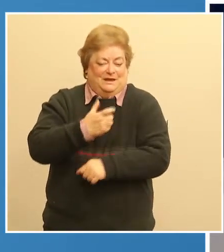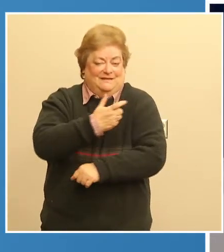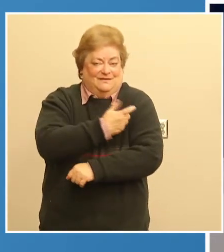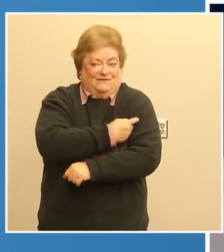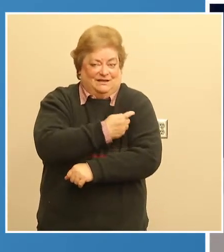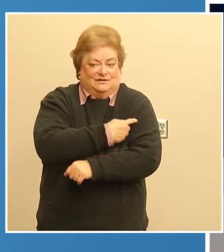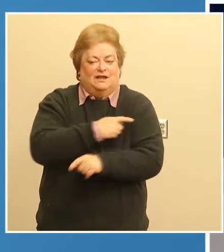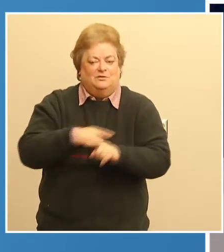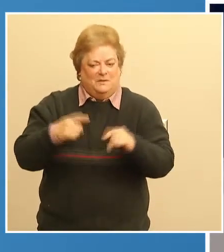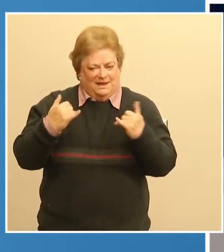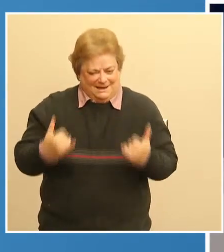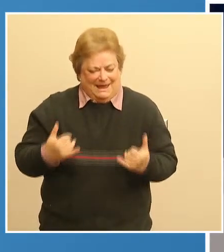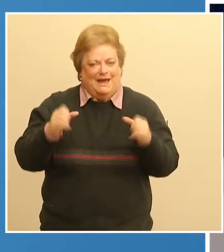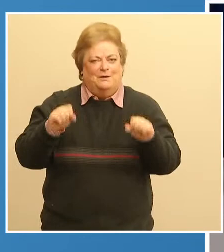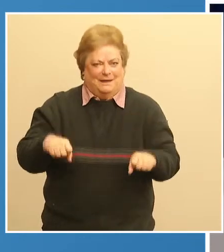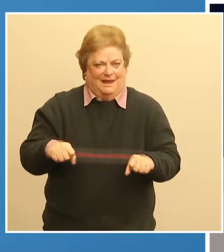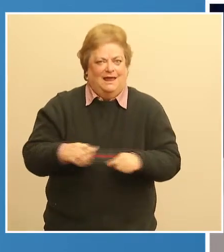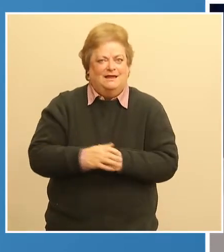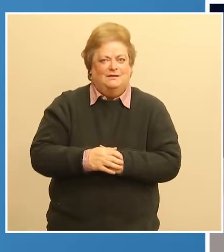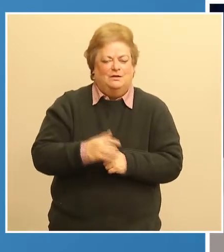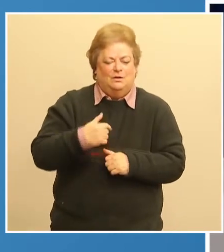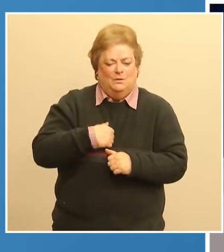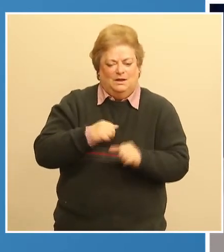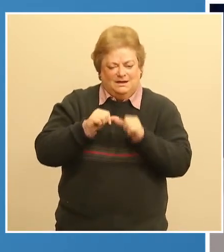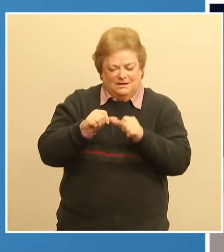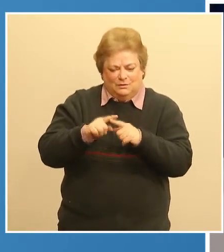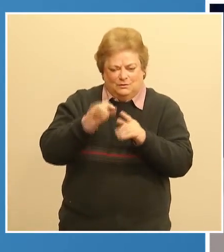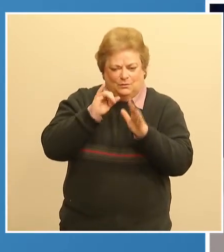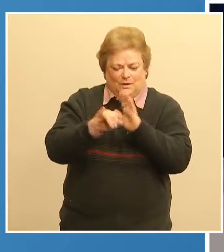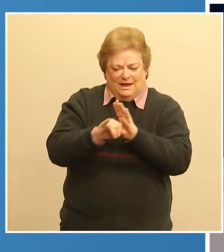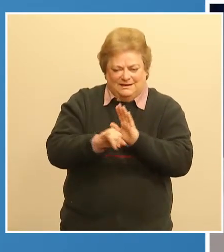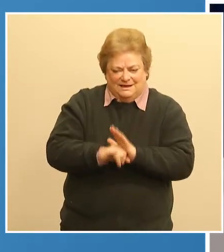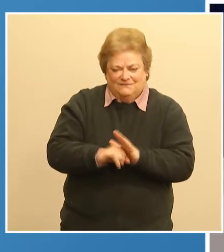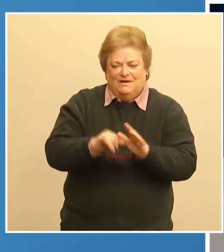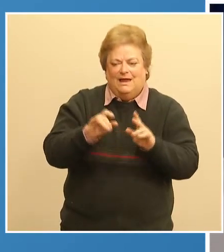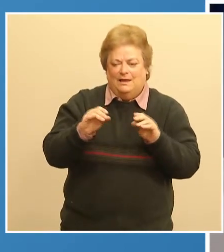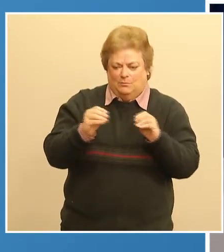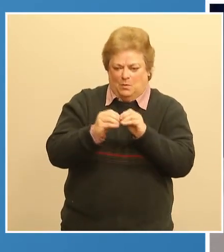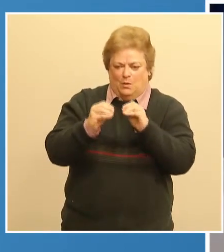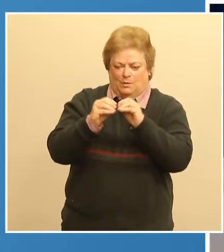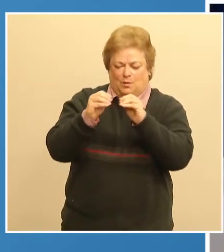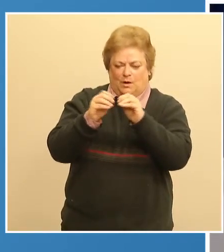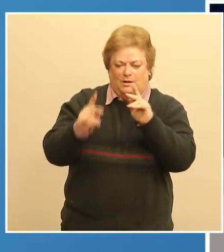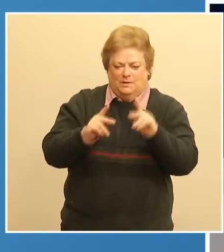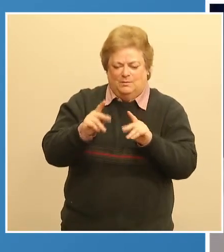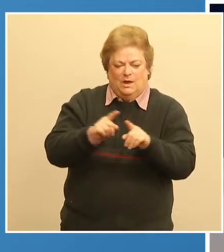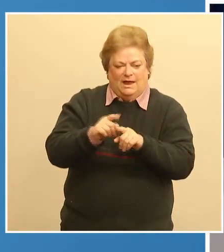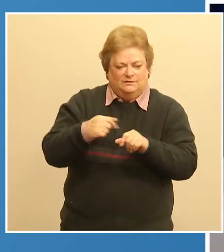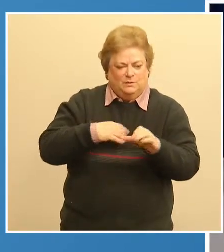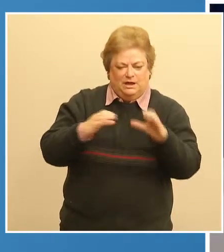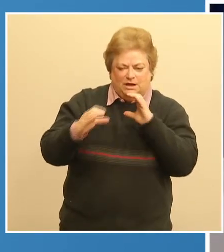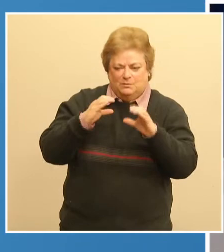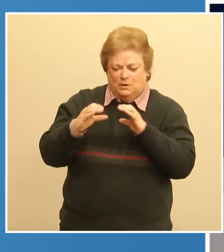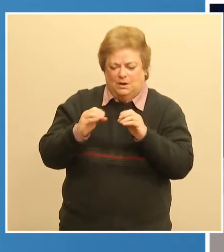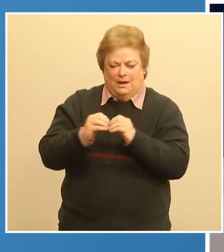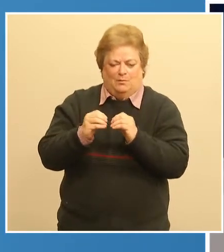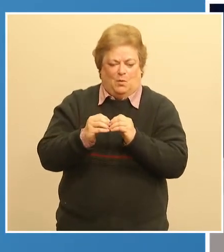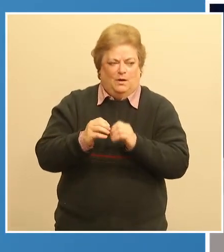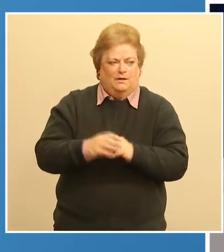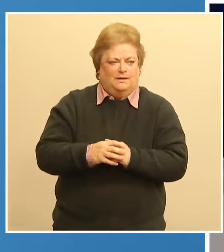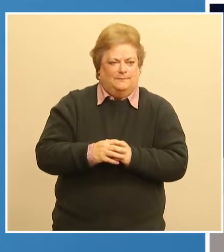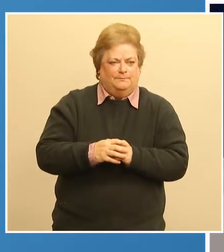will continue to identify people as needs come up and as the communication regarding the availability of